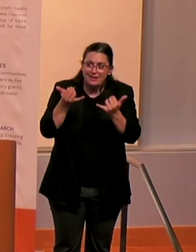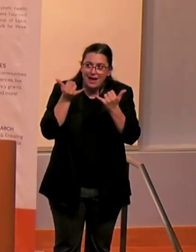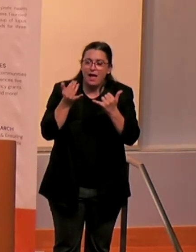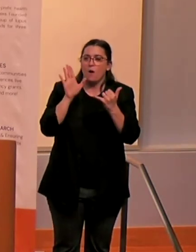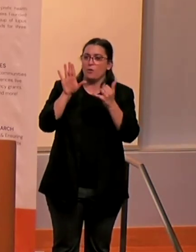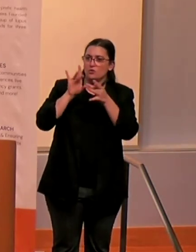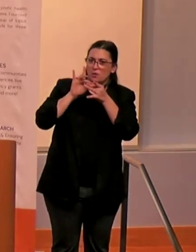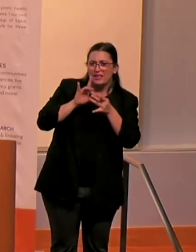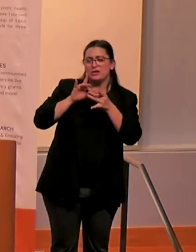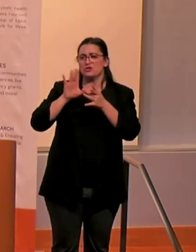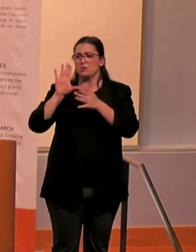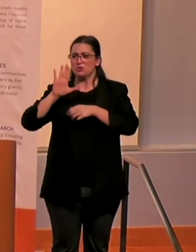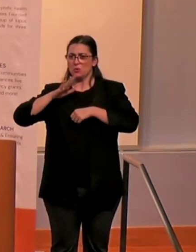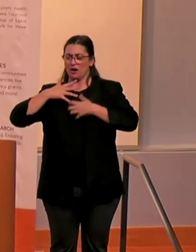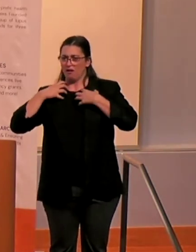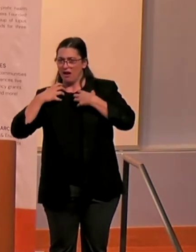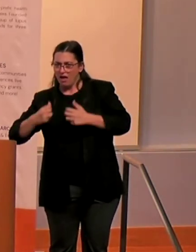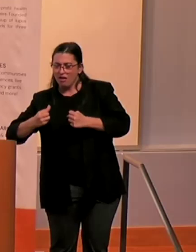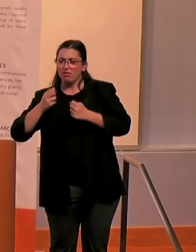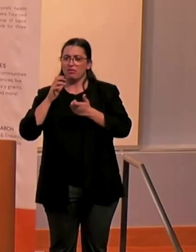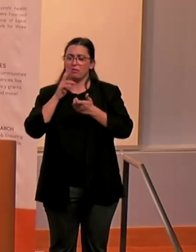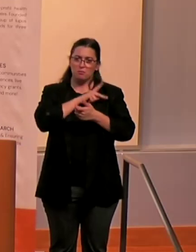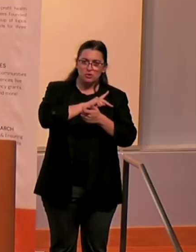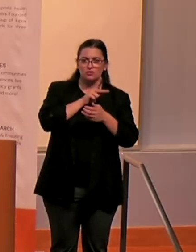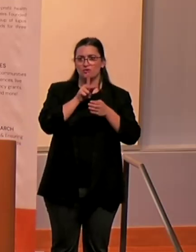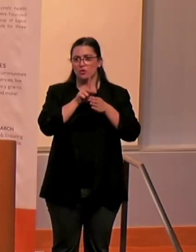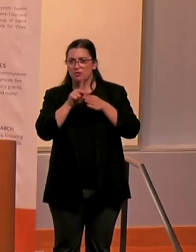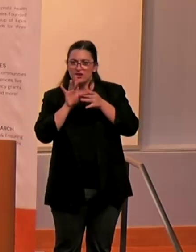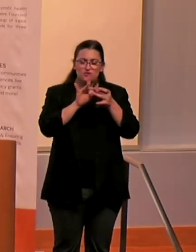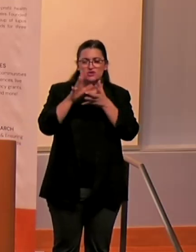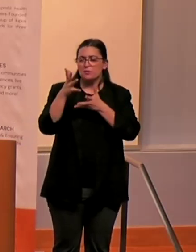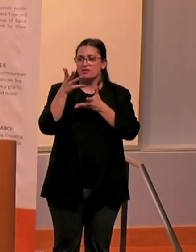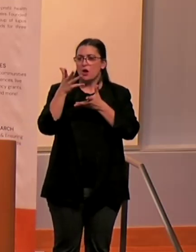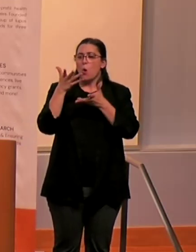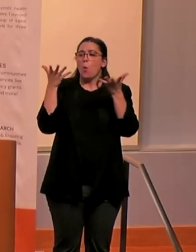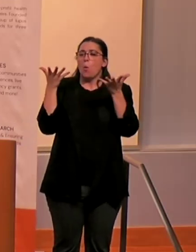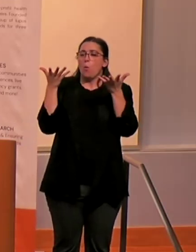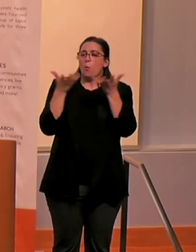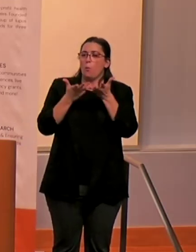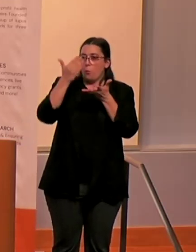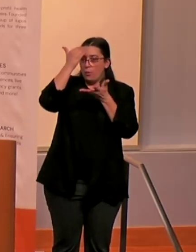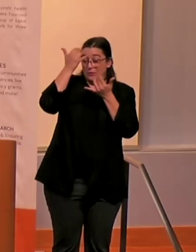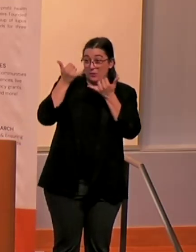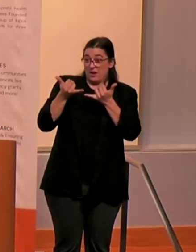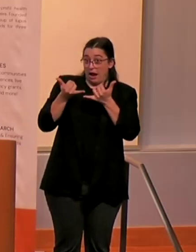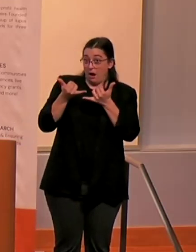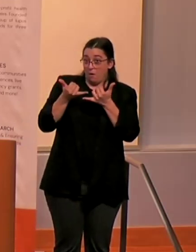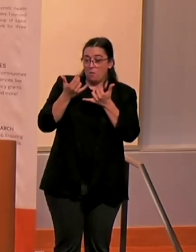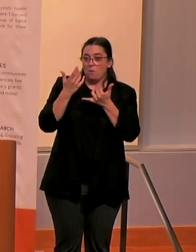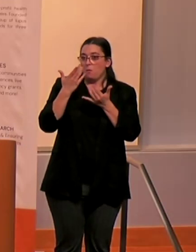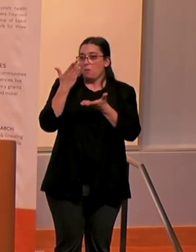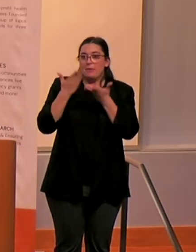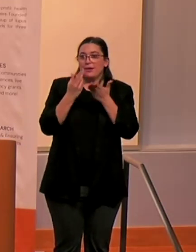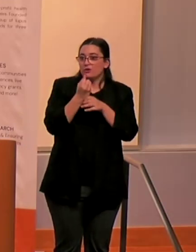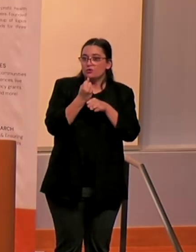managing relationships, both personal and professional, that you didn't know 2 years ago, 5